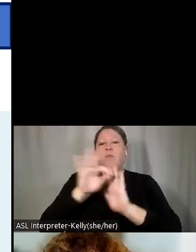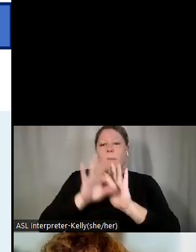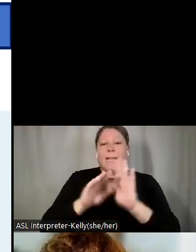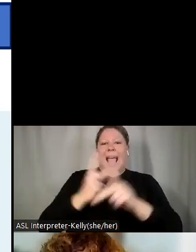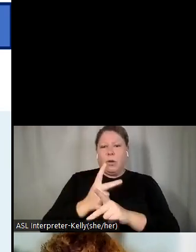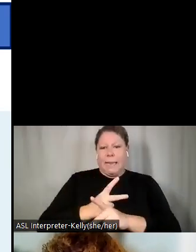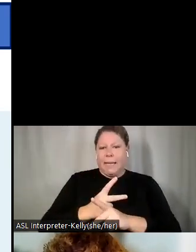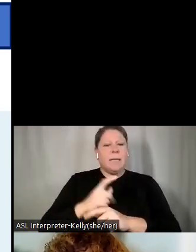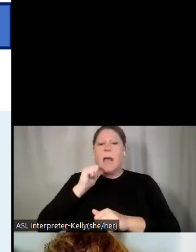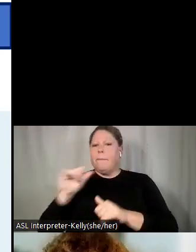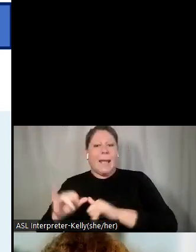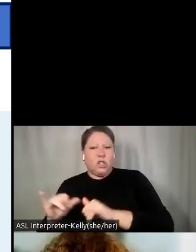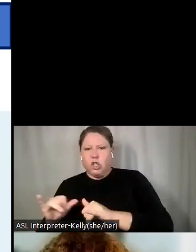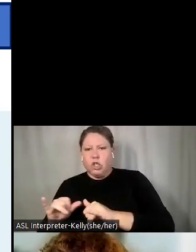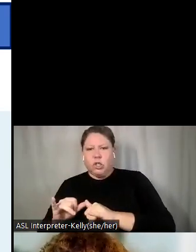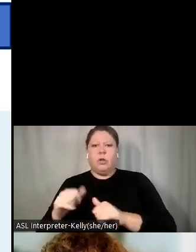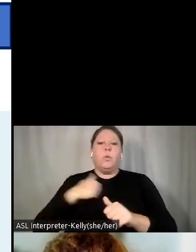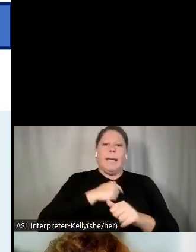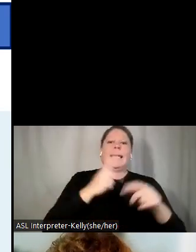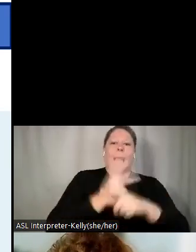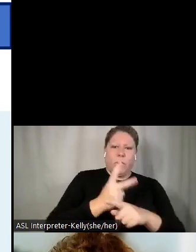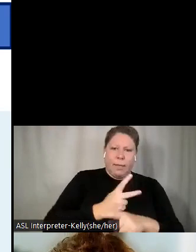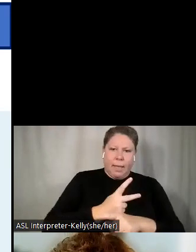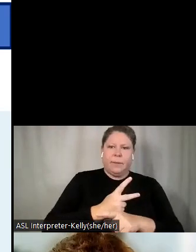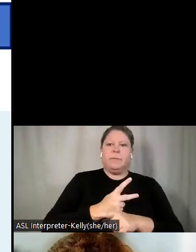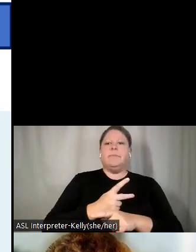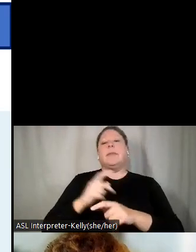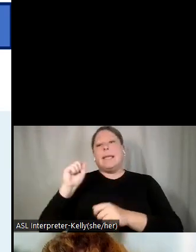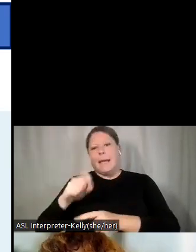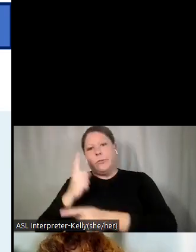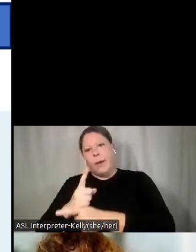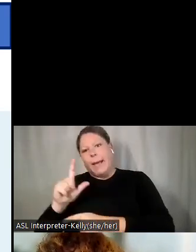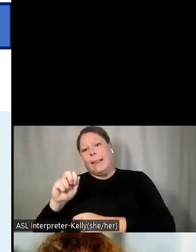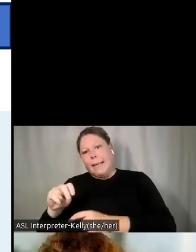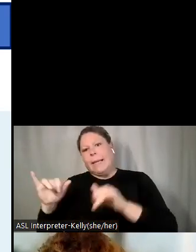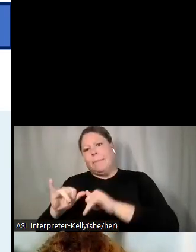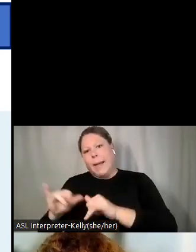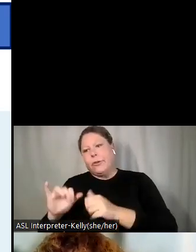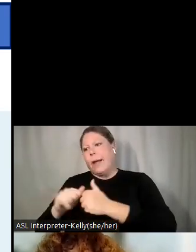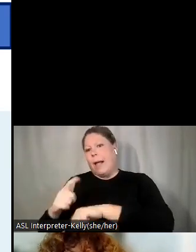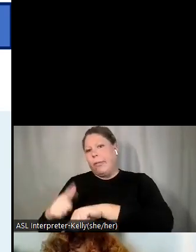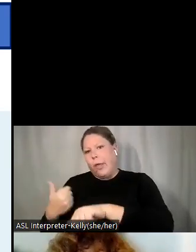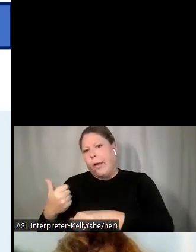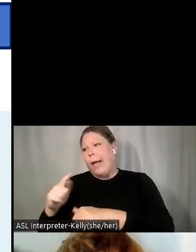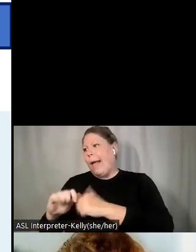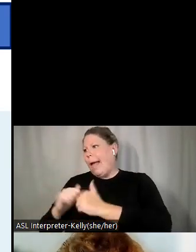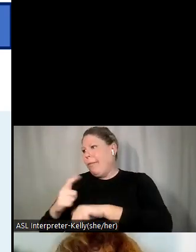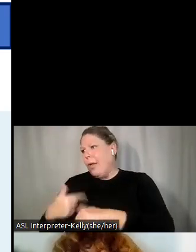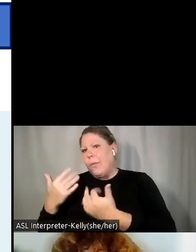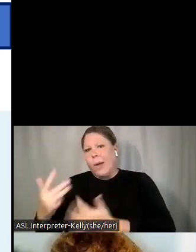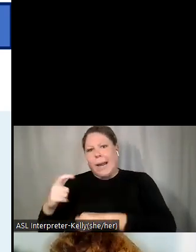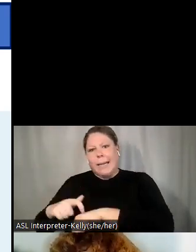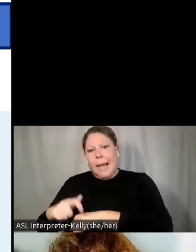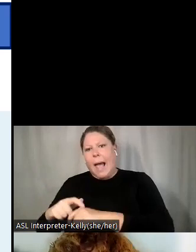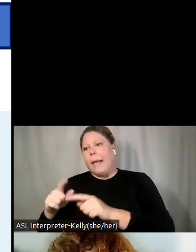number. As much as we measure time in lean, and we measure how long each process step takes, and how long's the waiting time, and how long's your cycle times